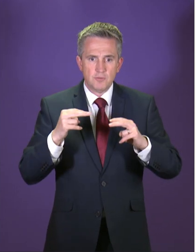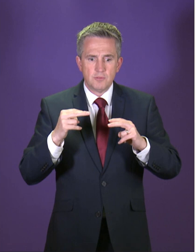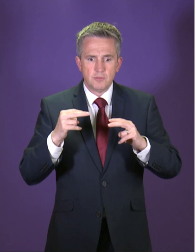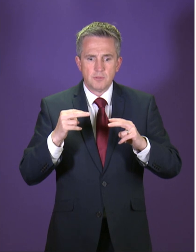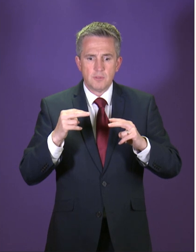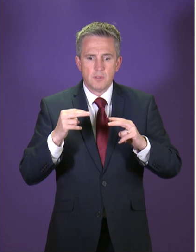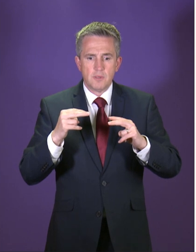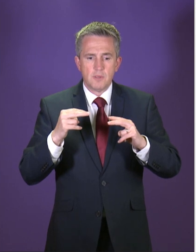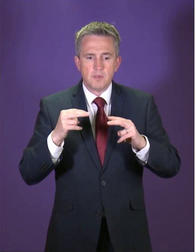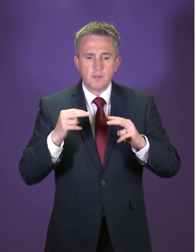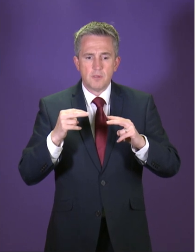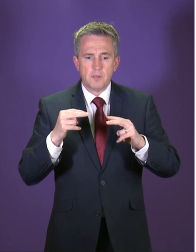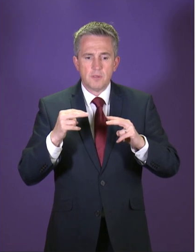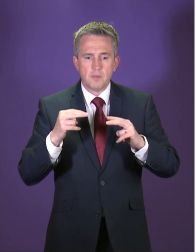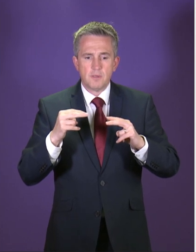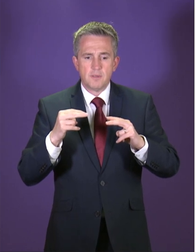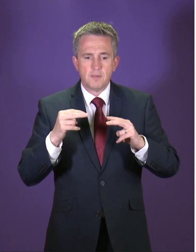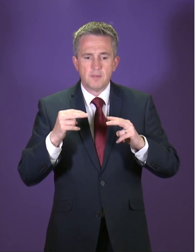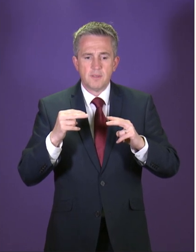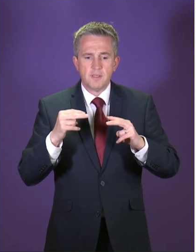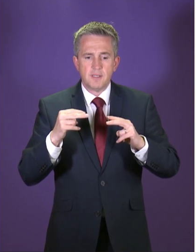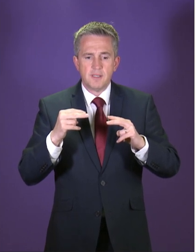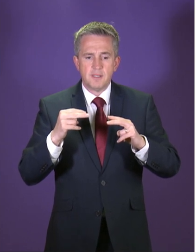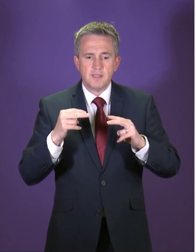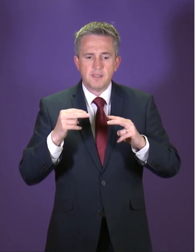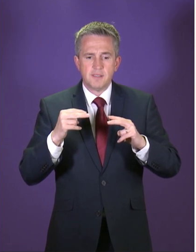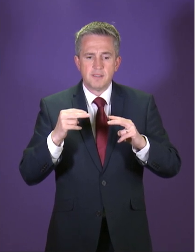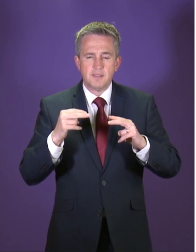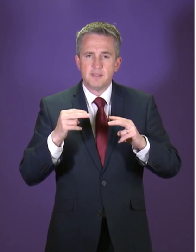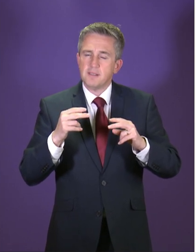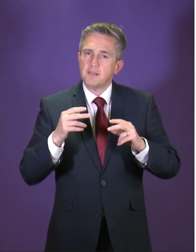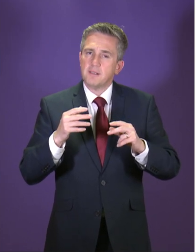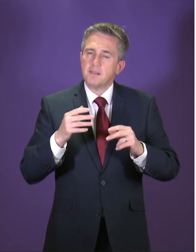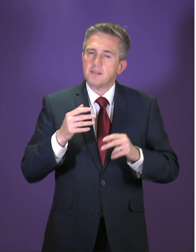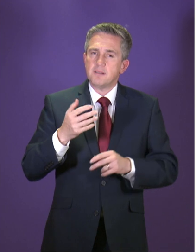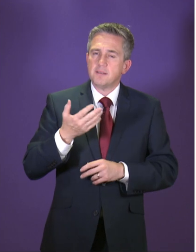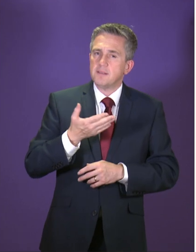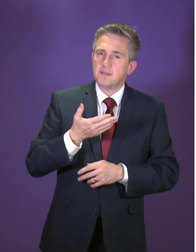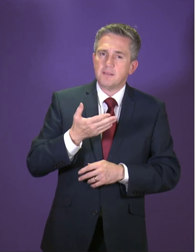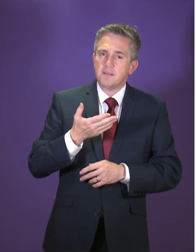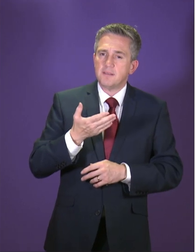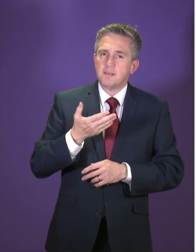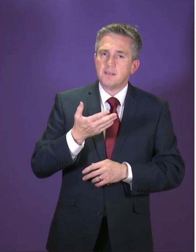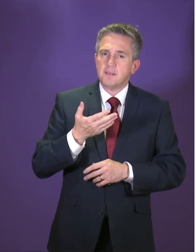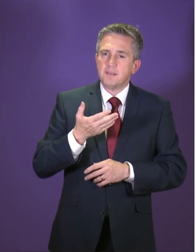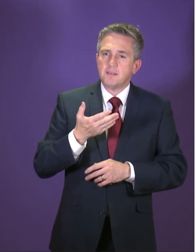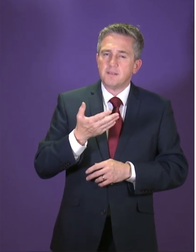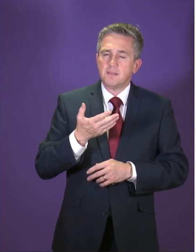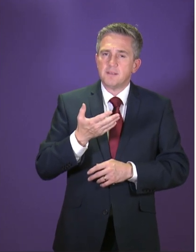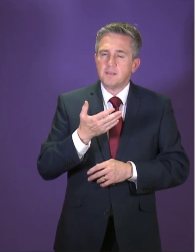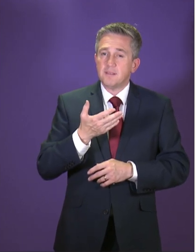generation may not have or understand the context within those